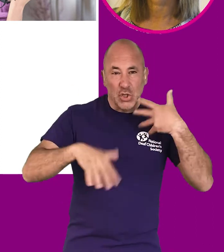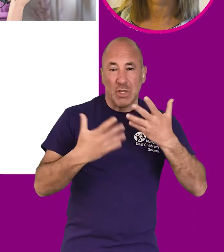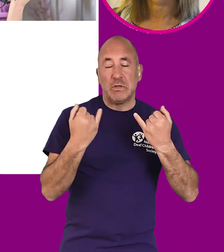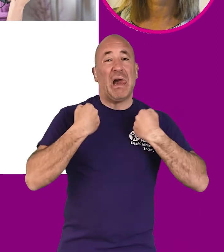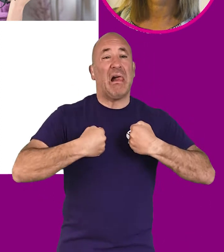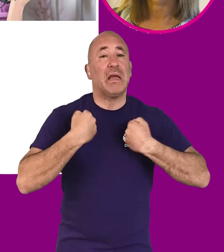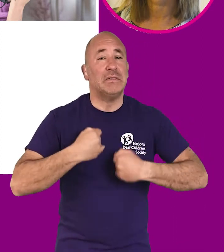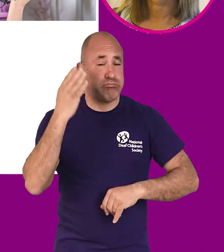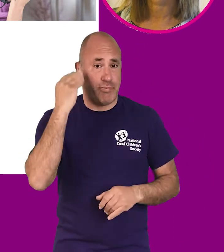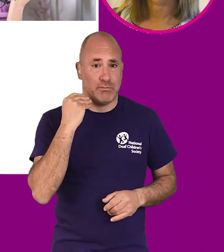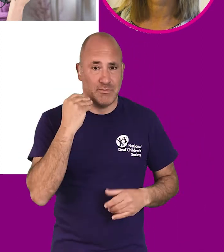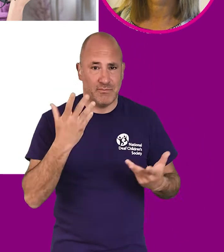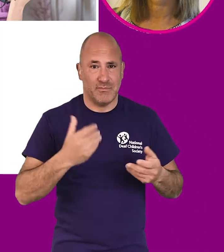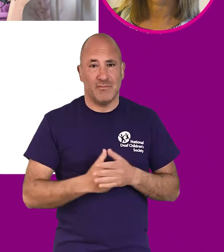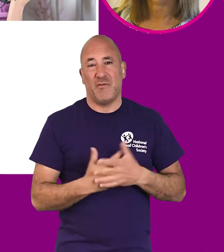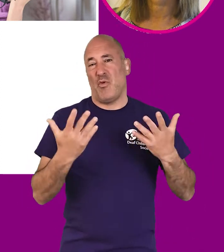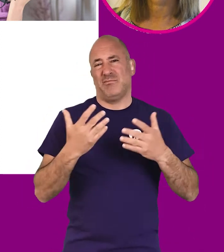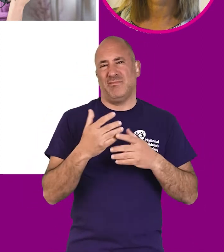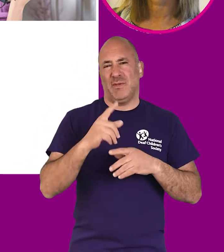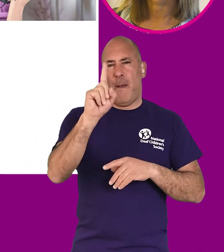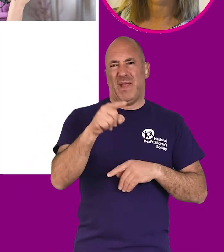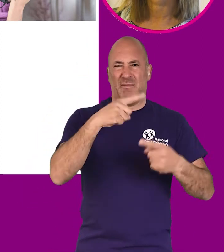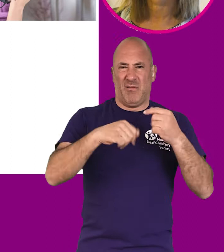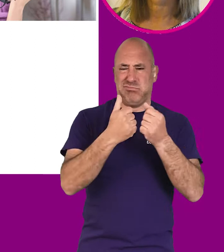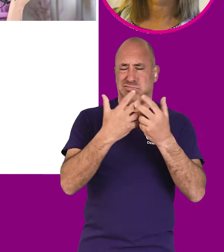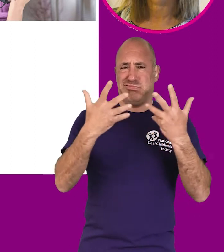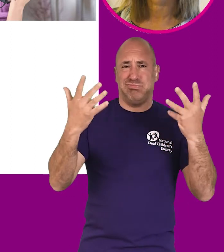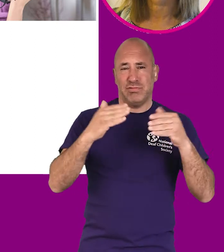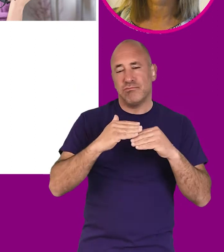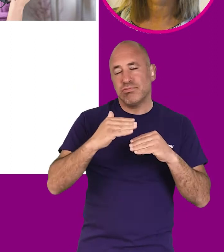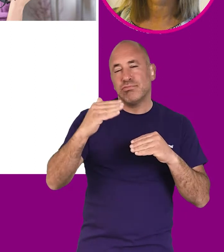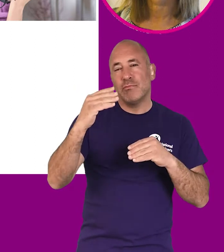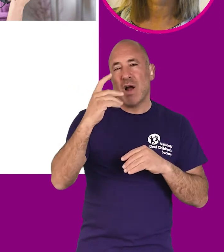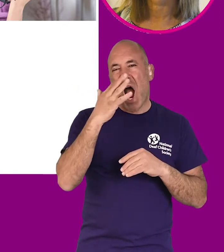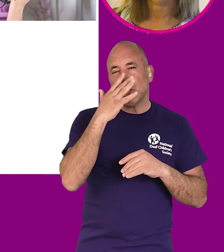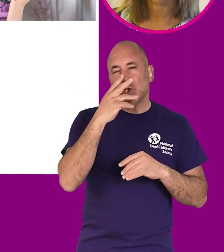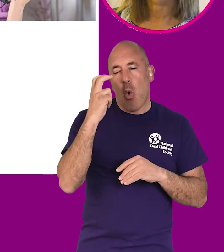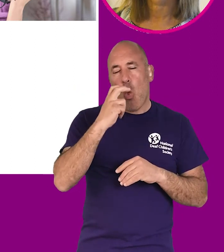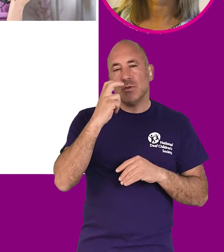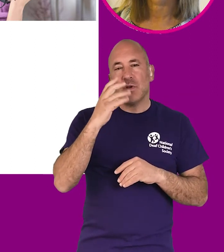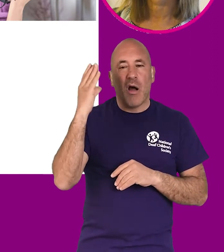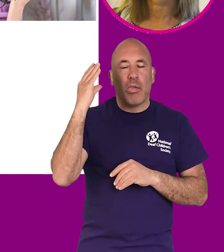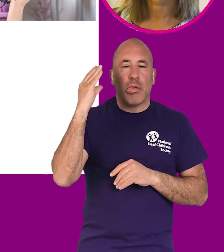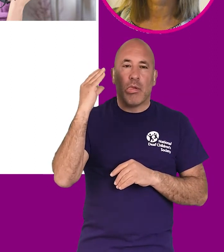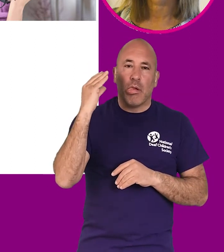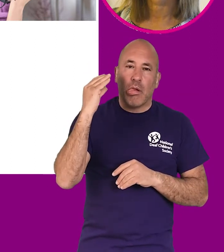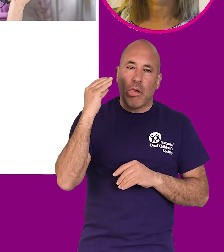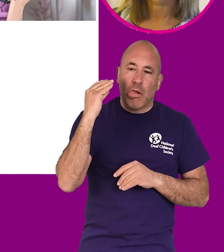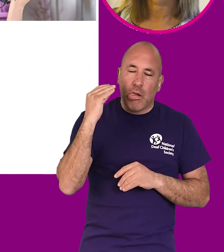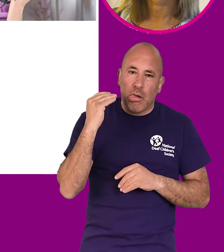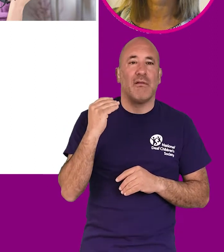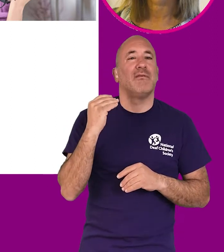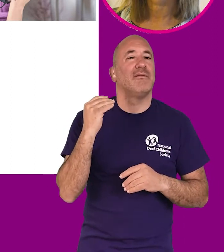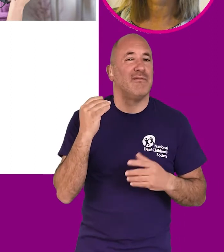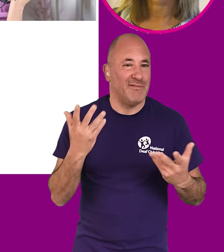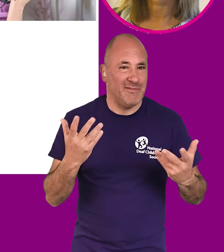very quickly, possibly through injury or illness. And of course, there are lots of people who